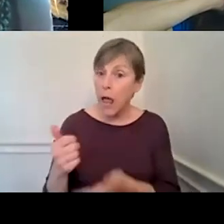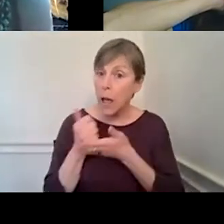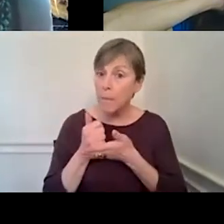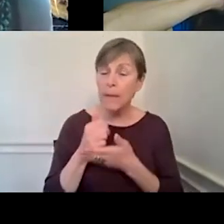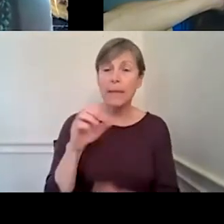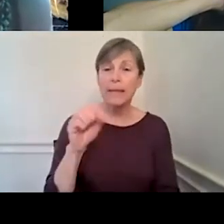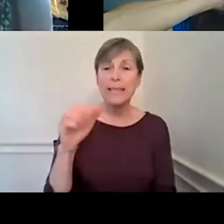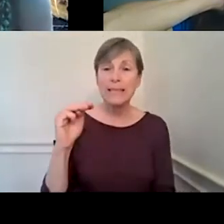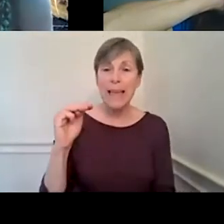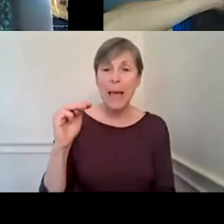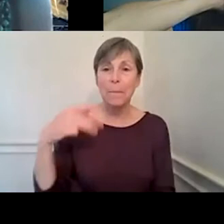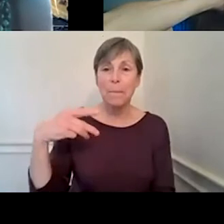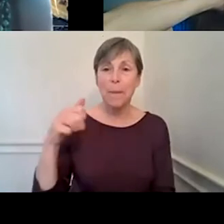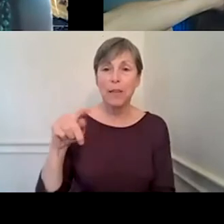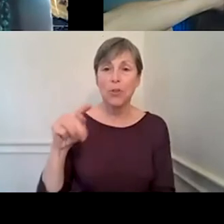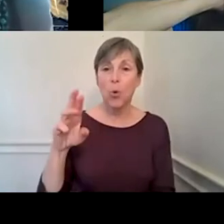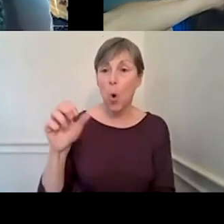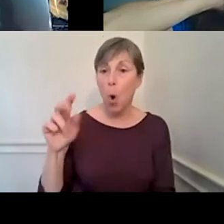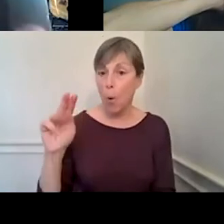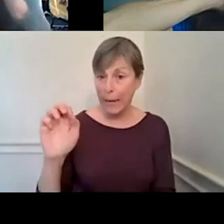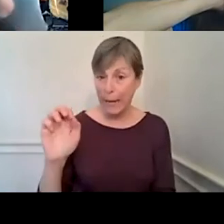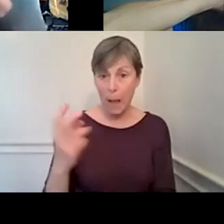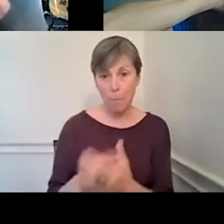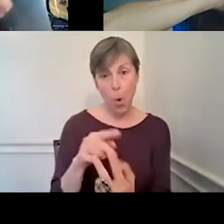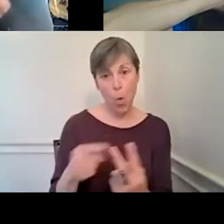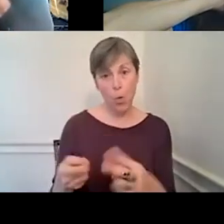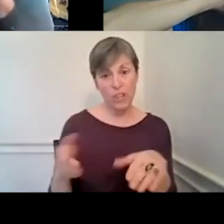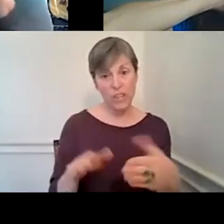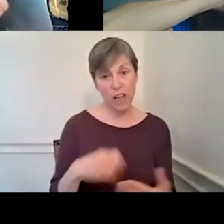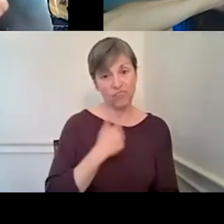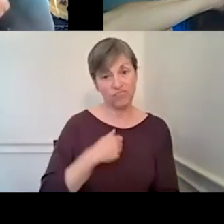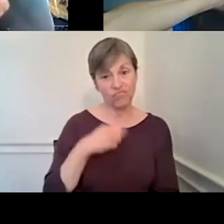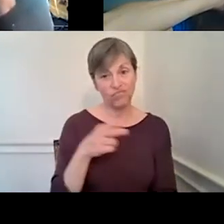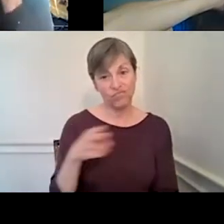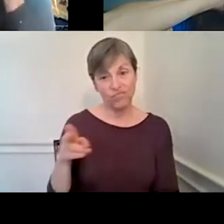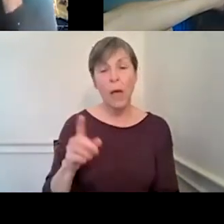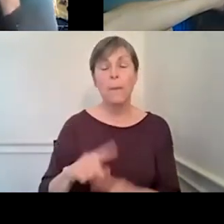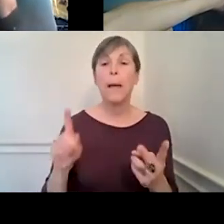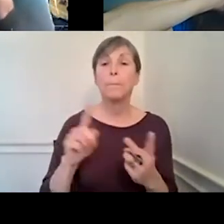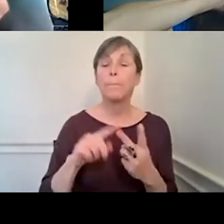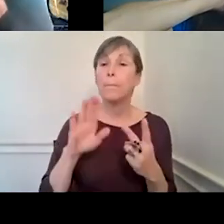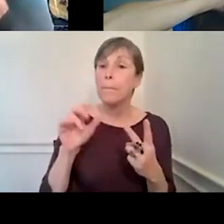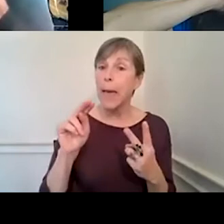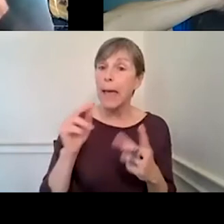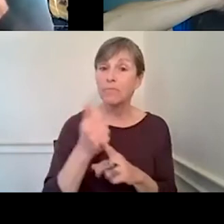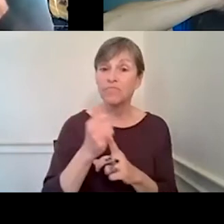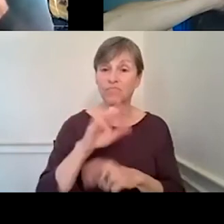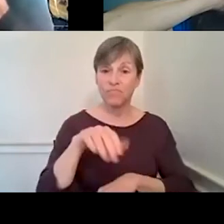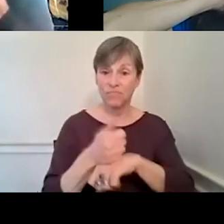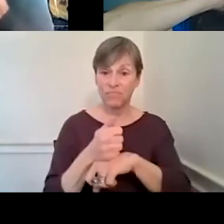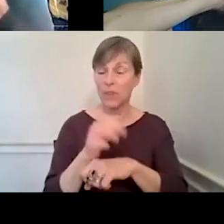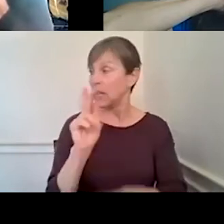Pontarelli. Now, both of these men are now deceased, but Sam was the founder of